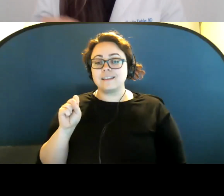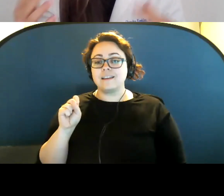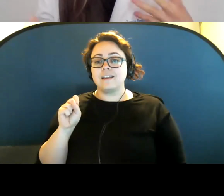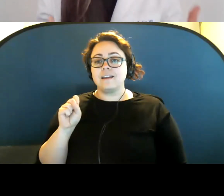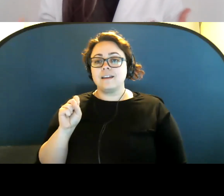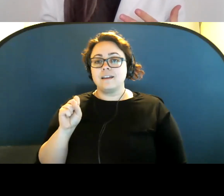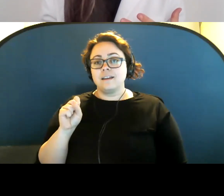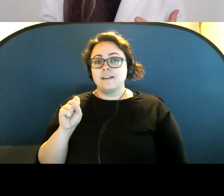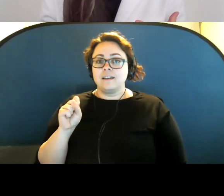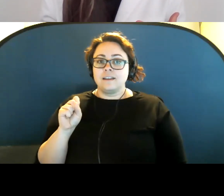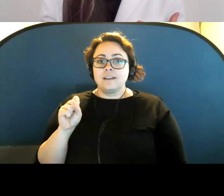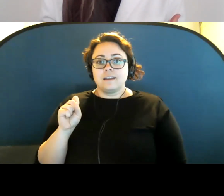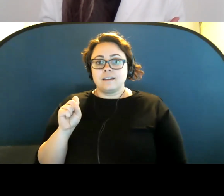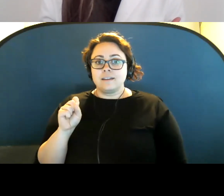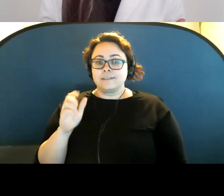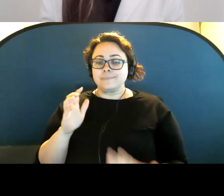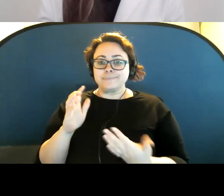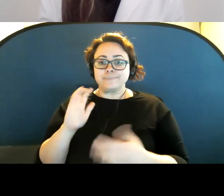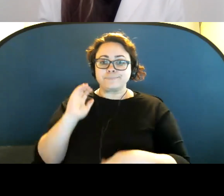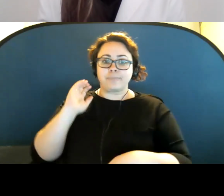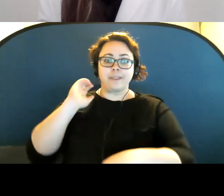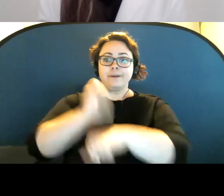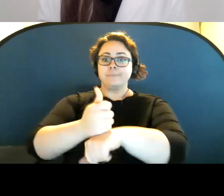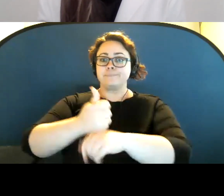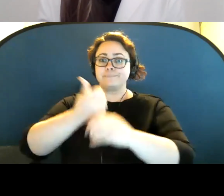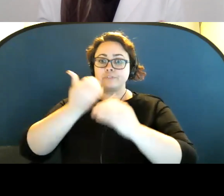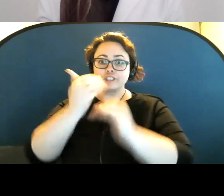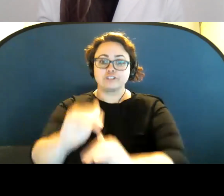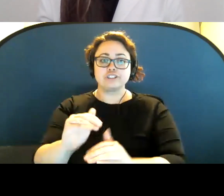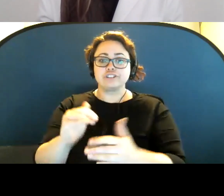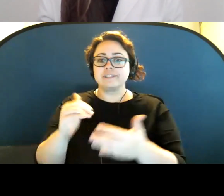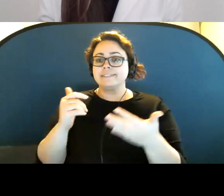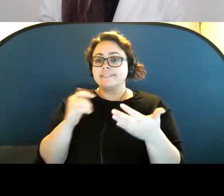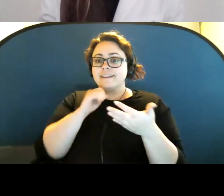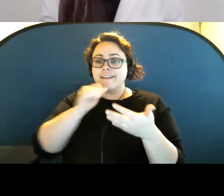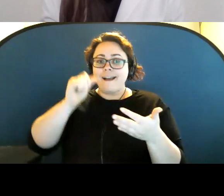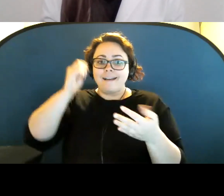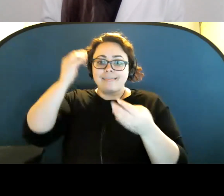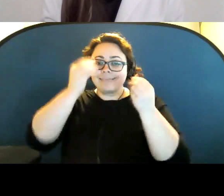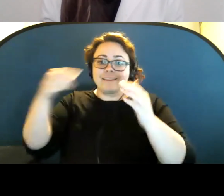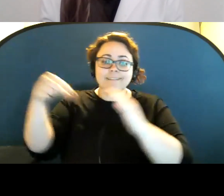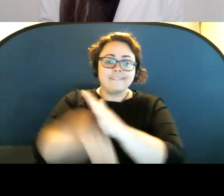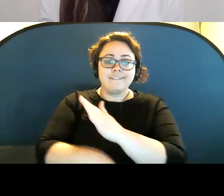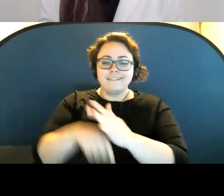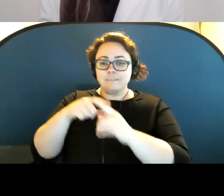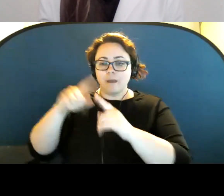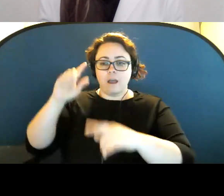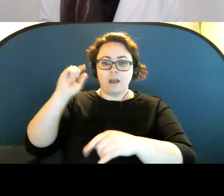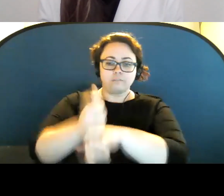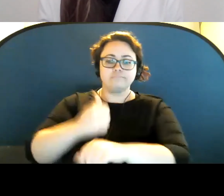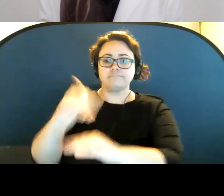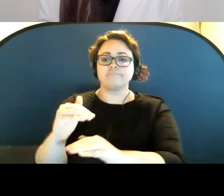of haphazardly imposing restrictions and maybe even incompletely. So it is important, of course, to follow